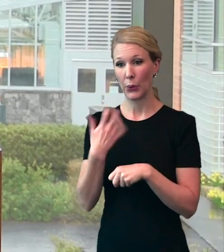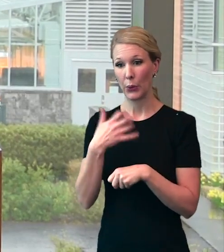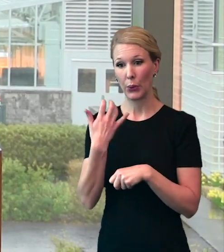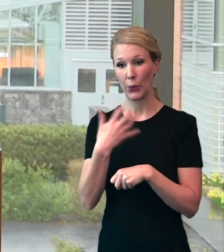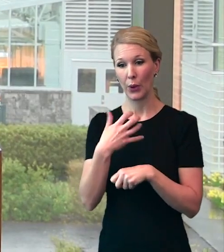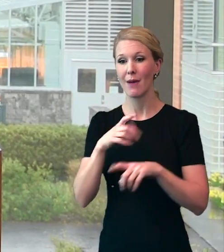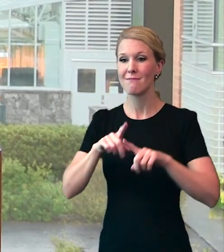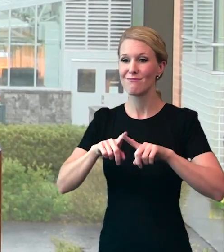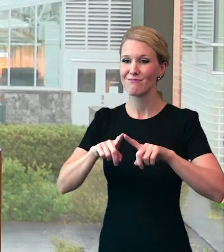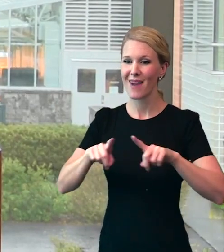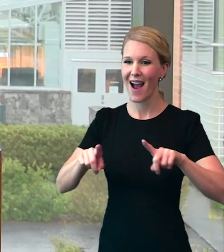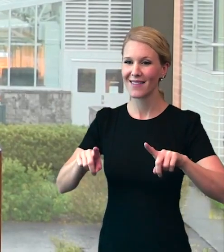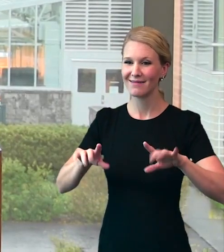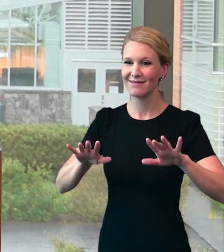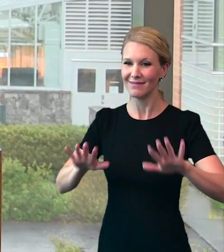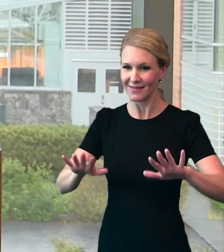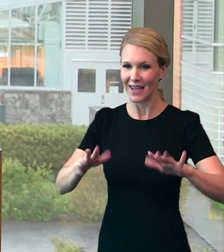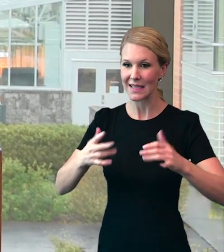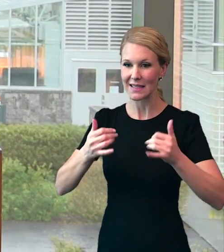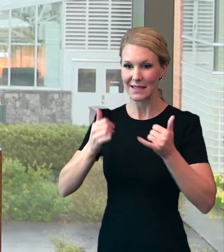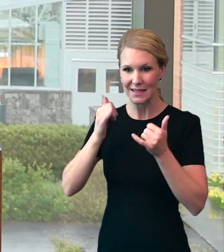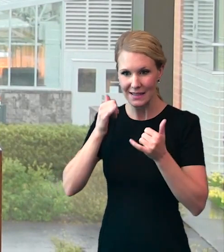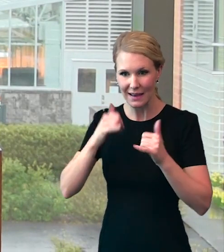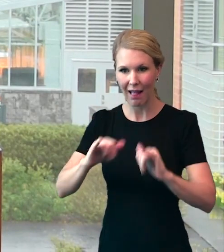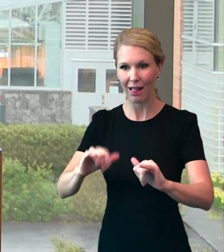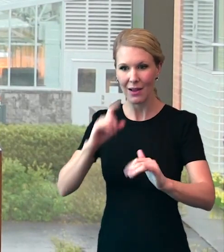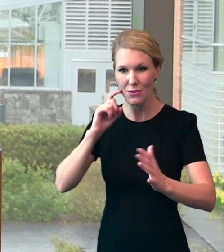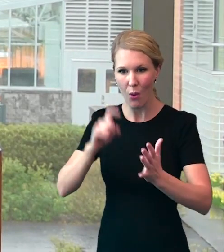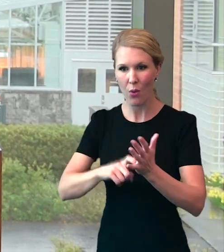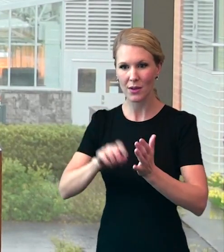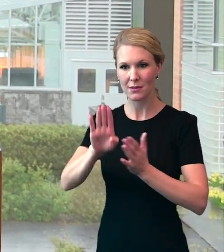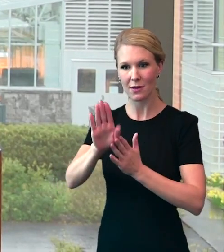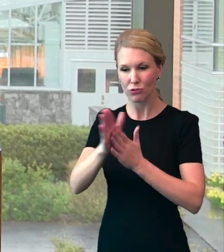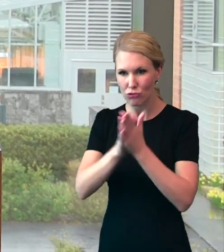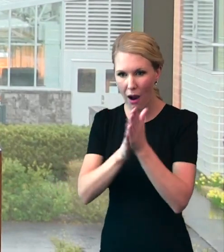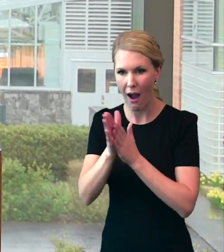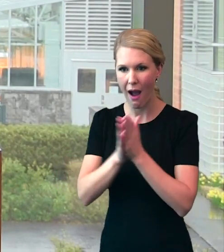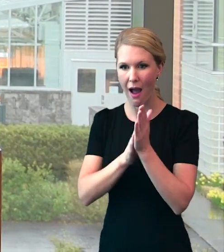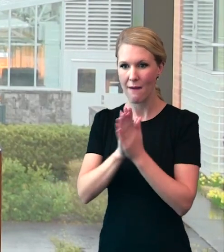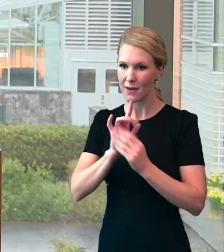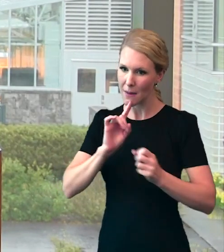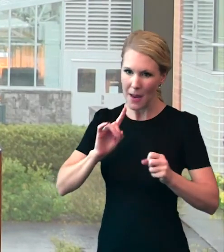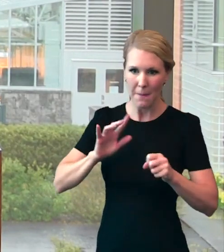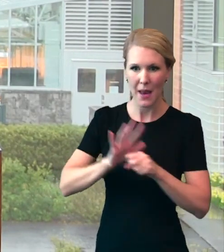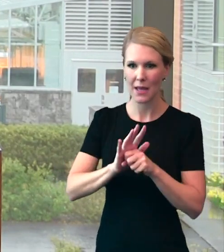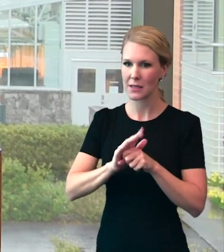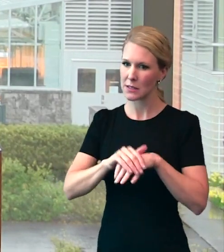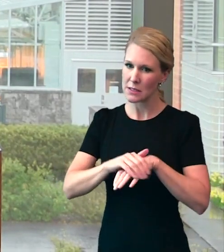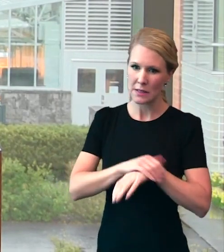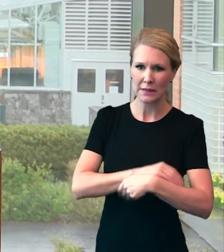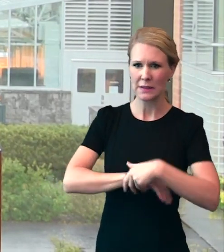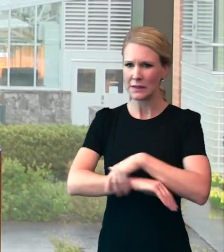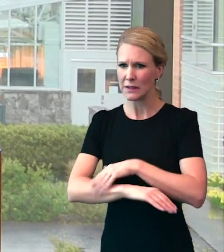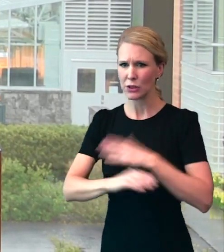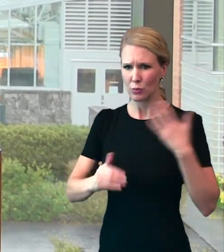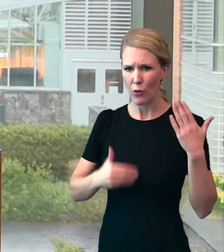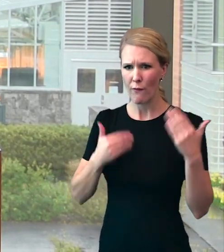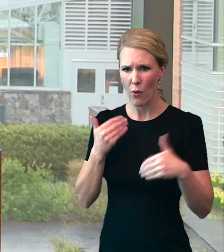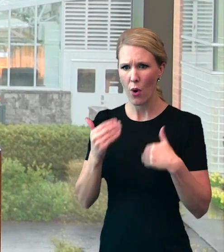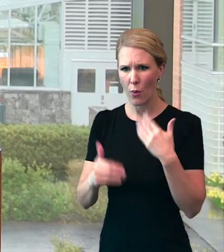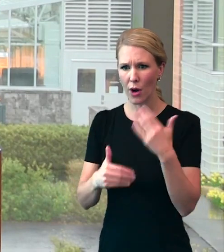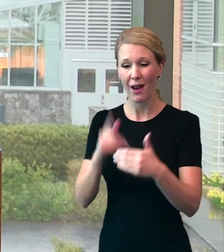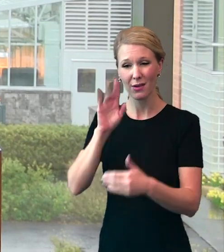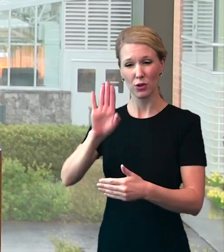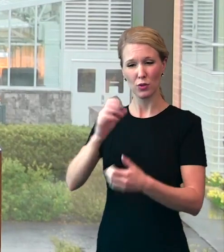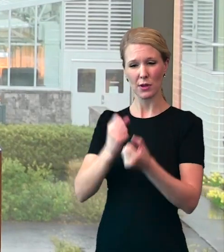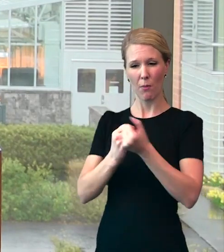Still, the drive and commitment I saw in you to move forward in the most difficult of times and your support for one